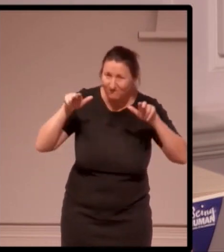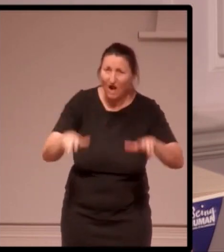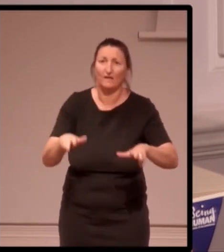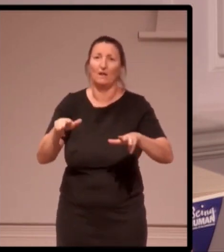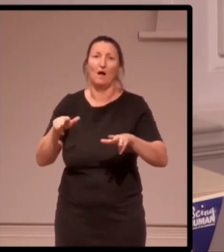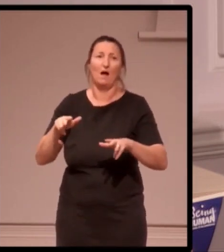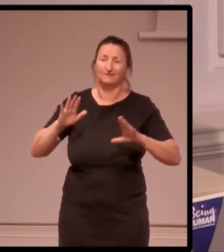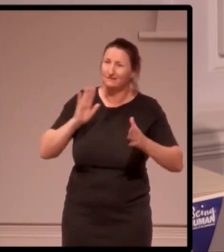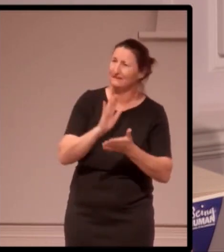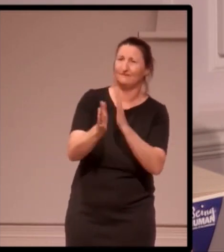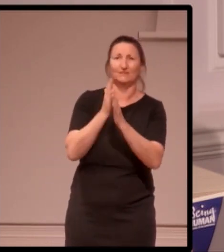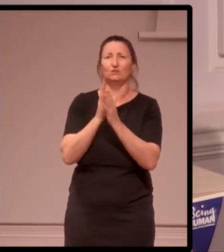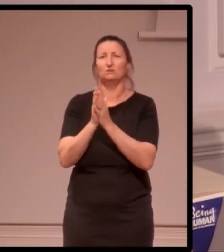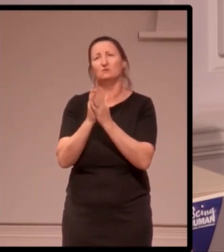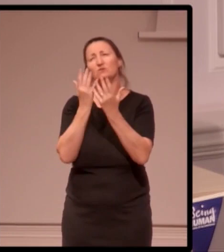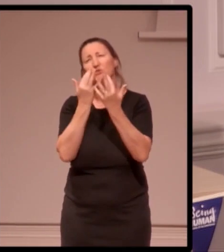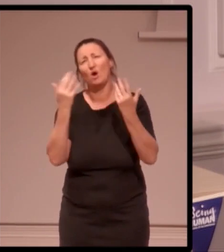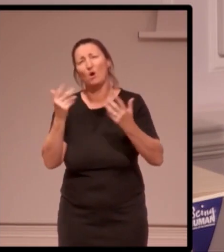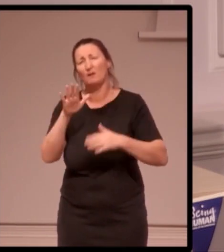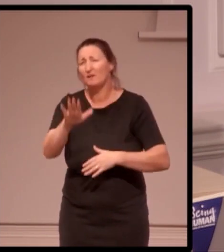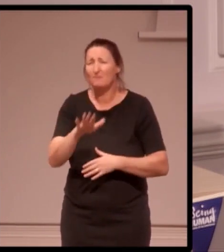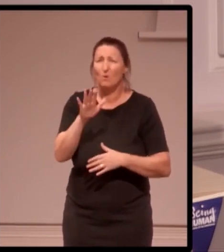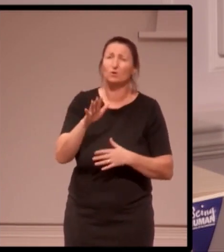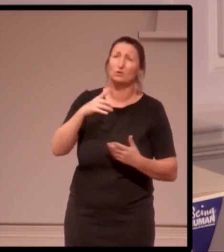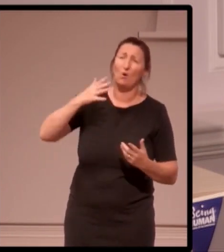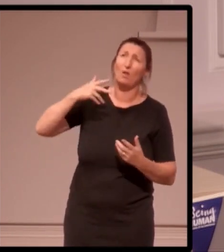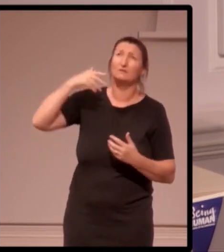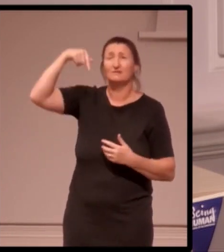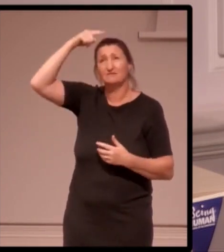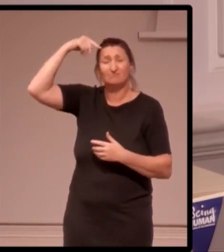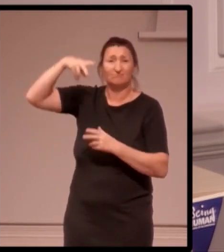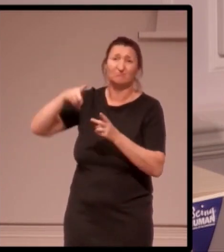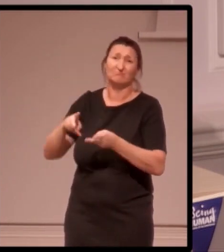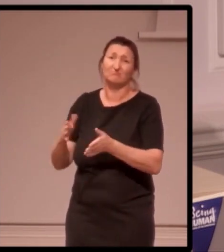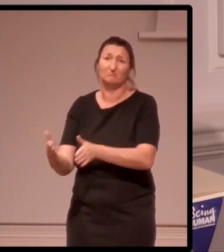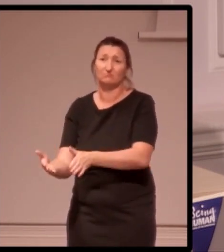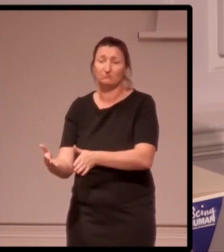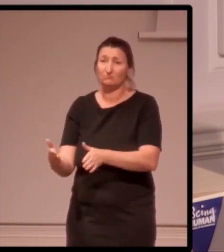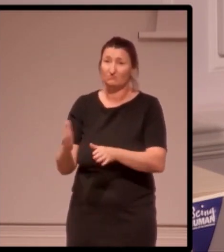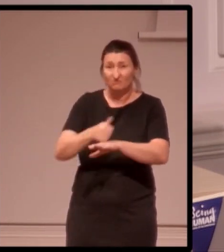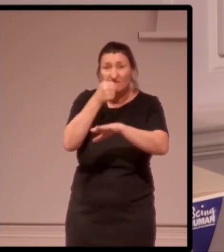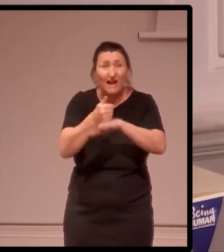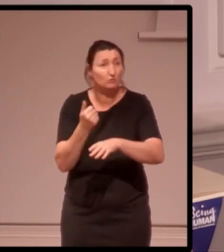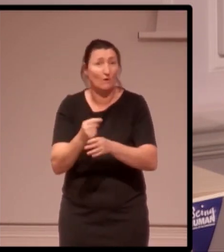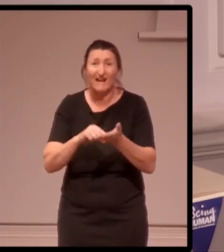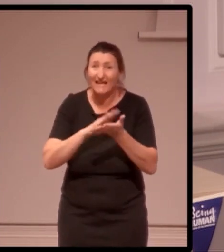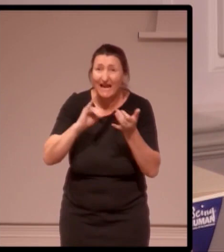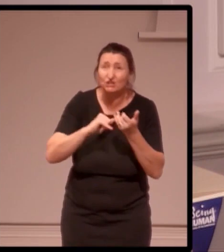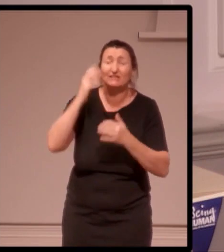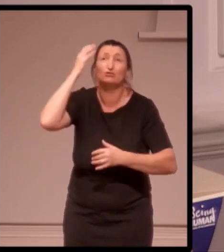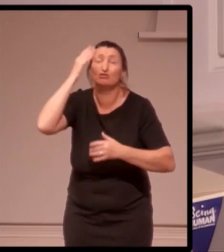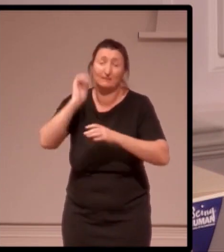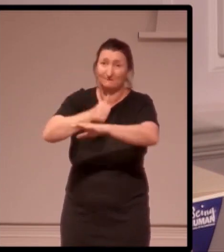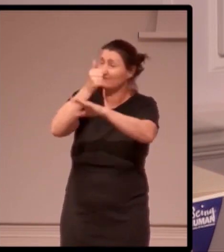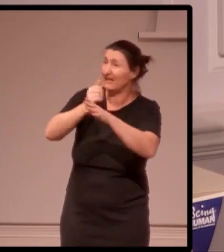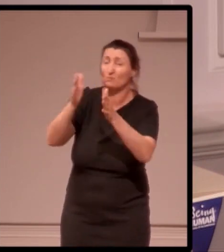over. So many poor souls resting their heavenly heads whilst Anirin Bevan is dreaming about free